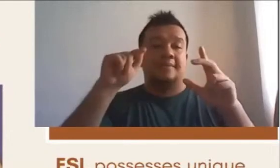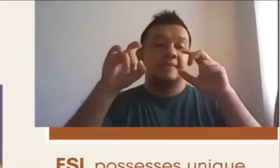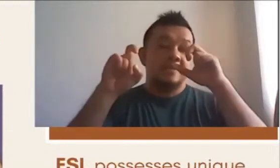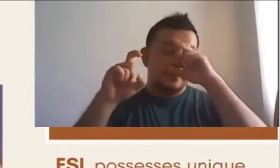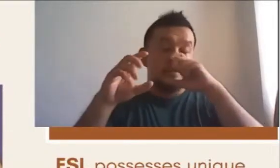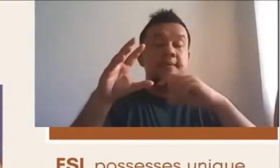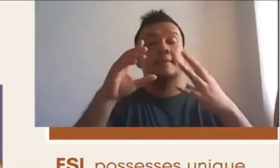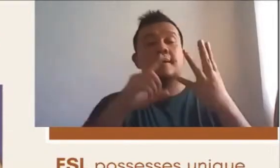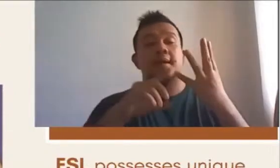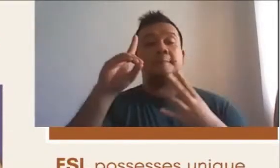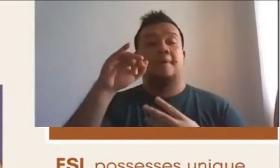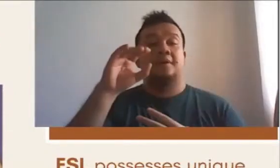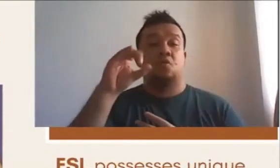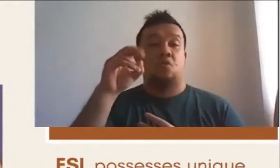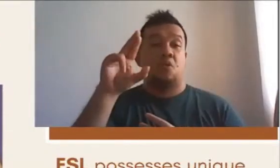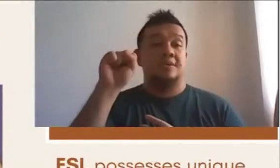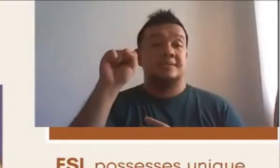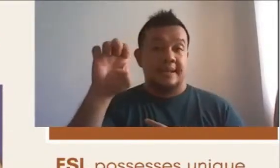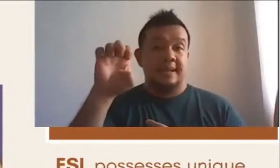and ASL is quite different.